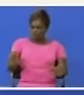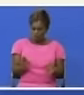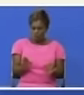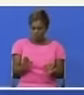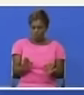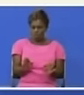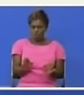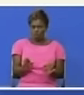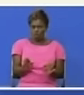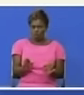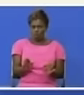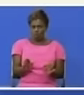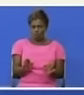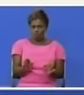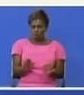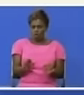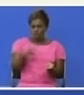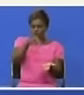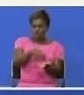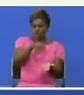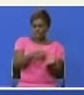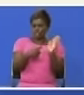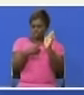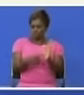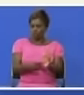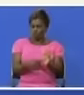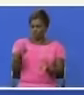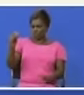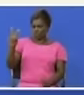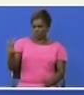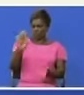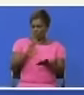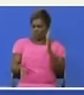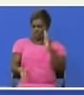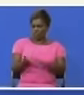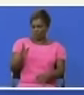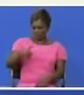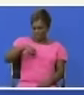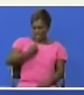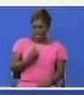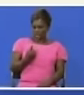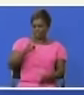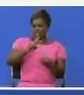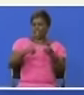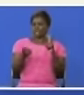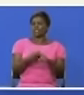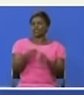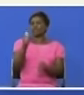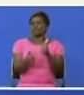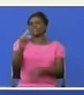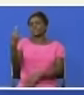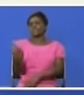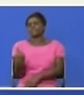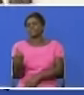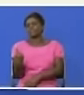be shown by way of film or broadcast content on TV without our ratings. So which one comes